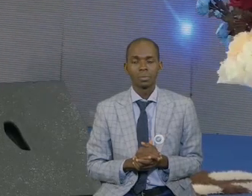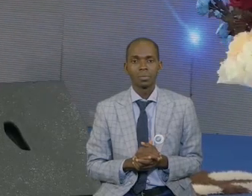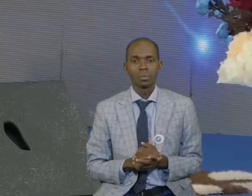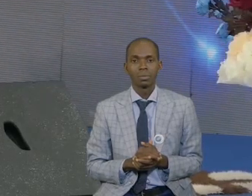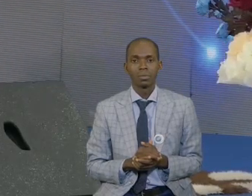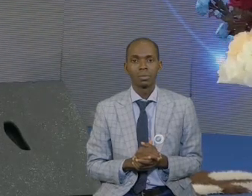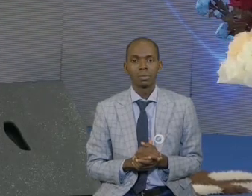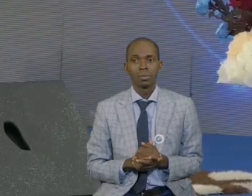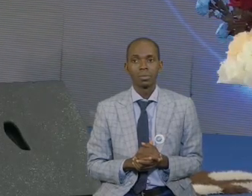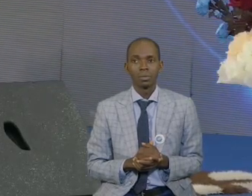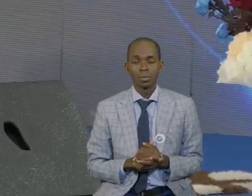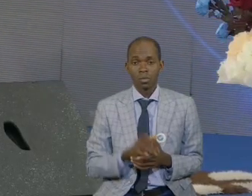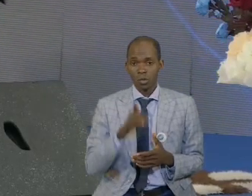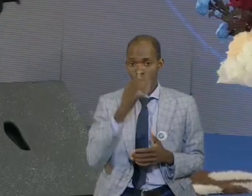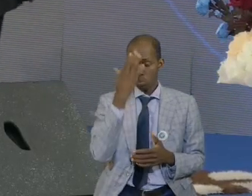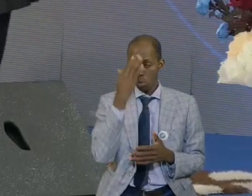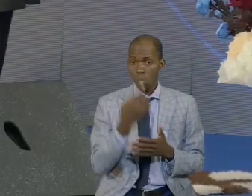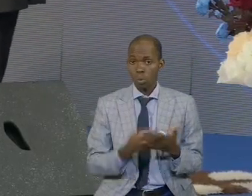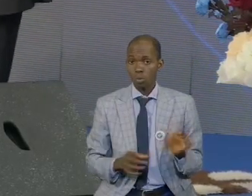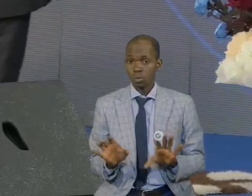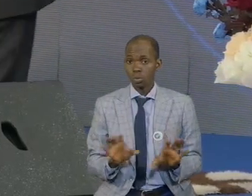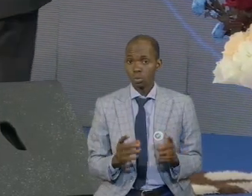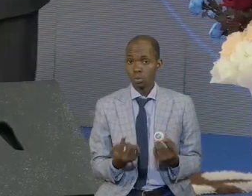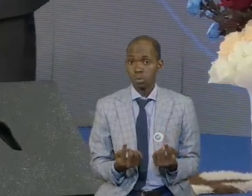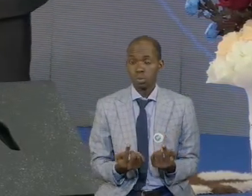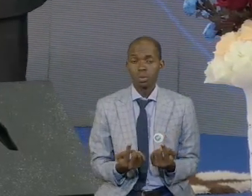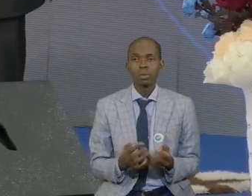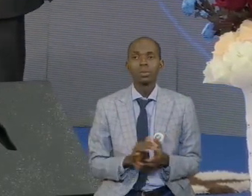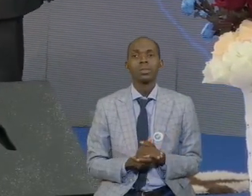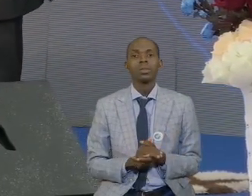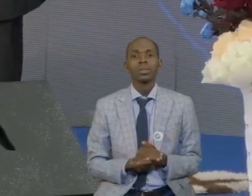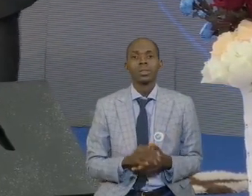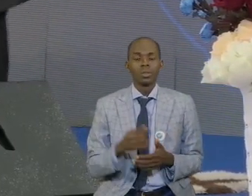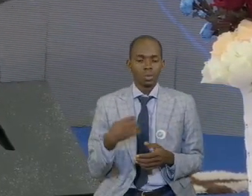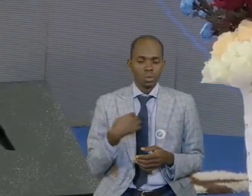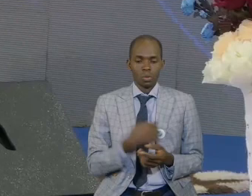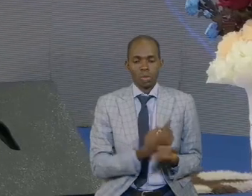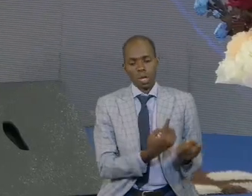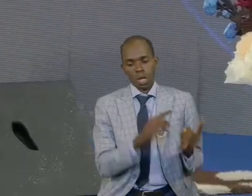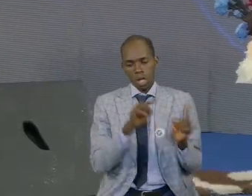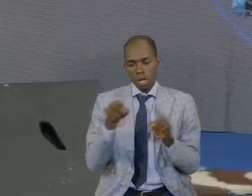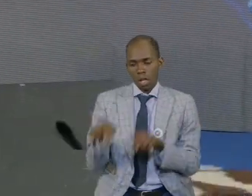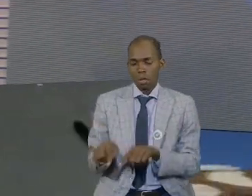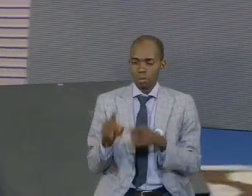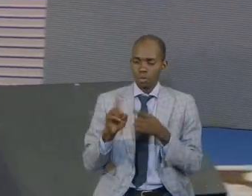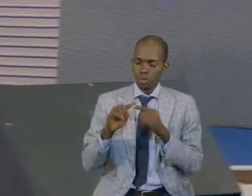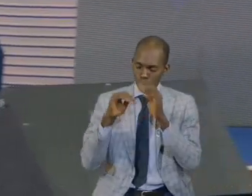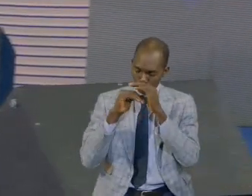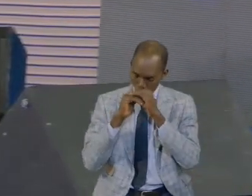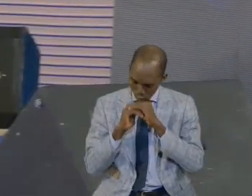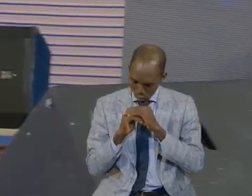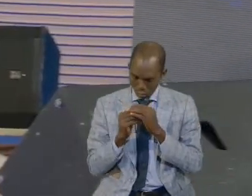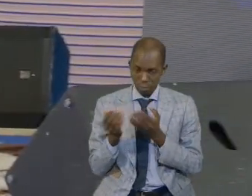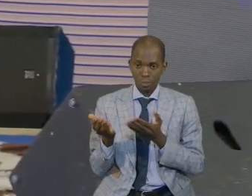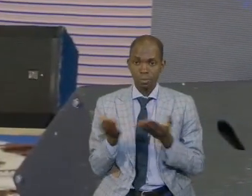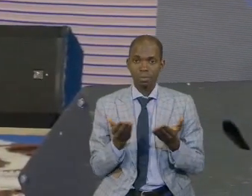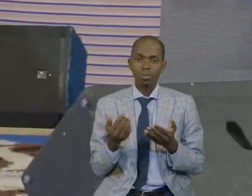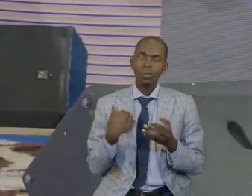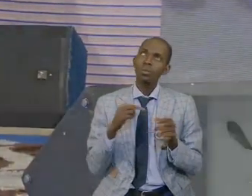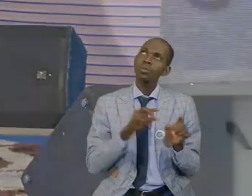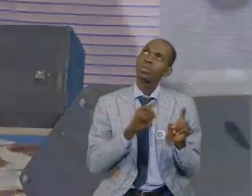You know what we do? We come to a worship service. We look up to